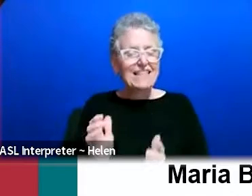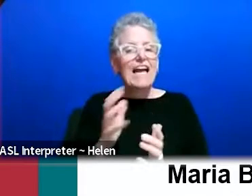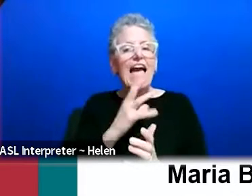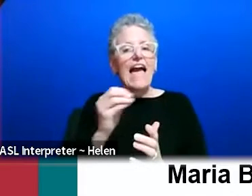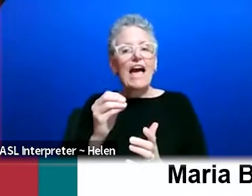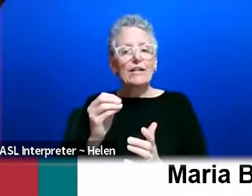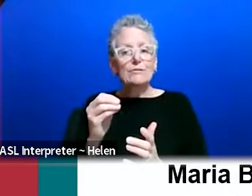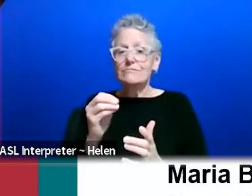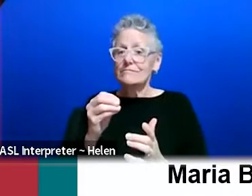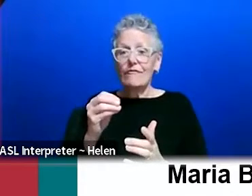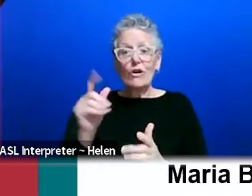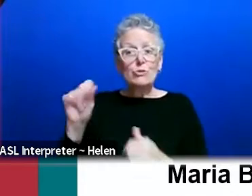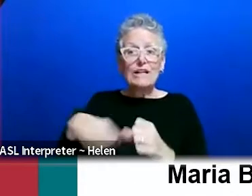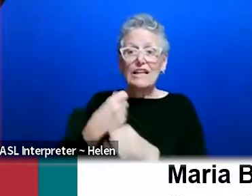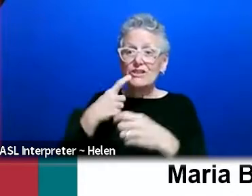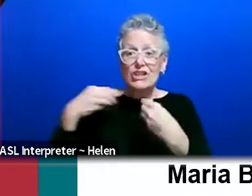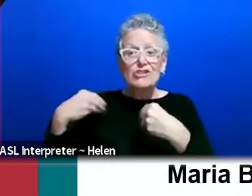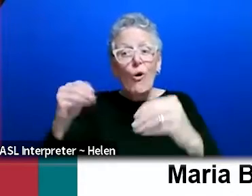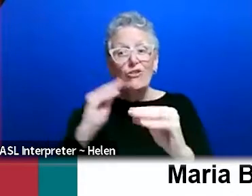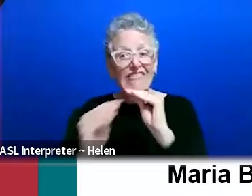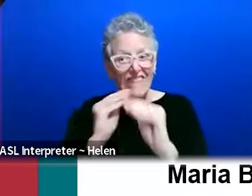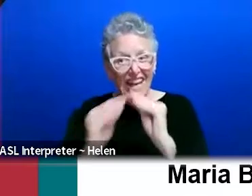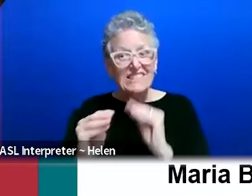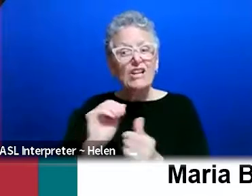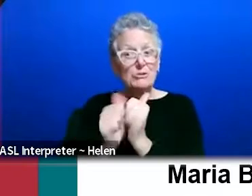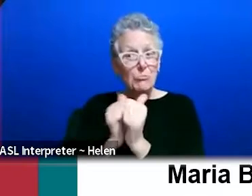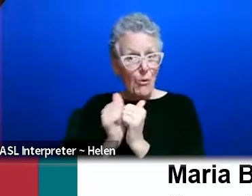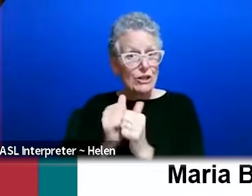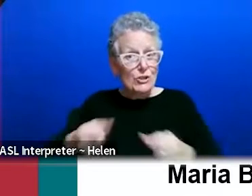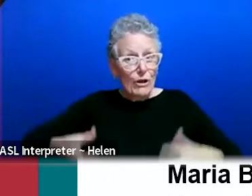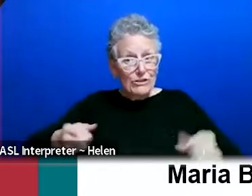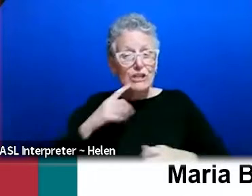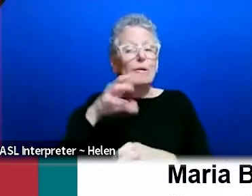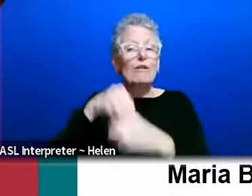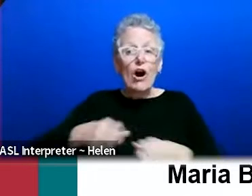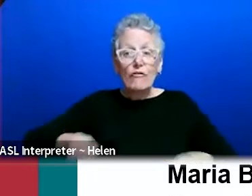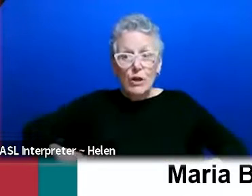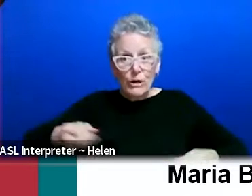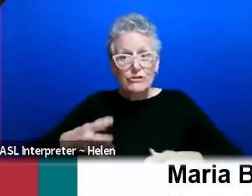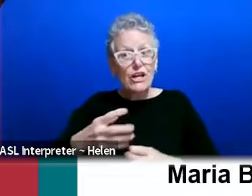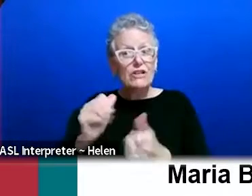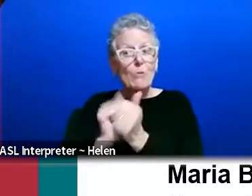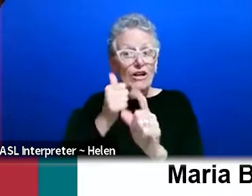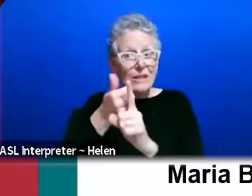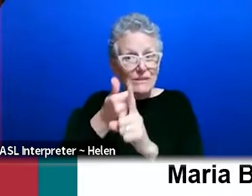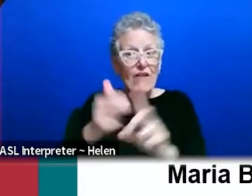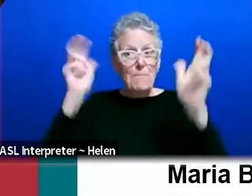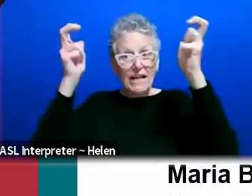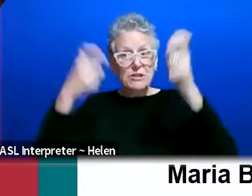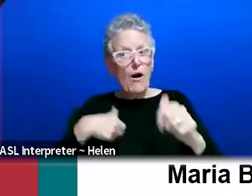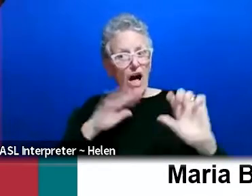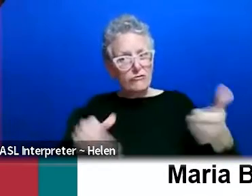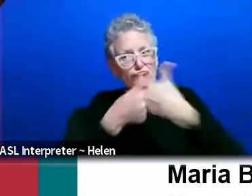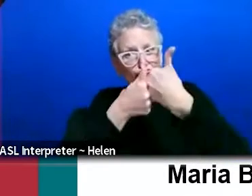fixed everyday sport wheelchairs. He's played numerous wheelchair sports for the last 30 years, including basketball. I've battled with him on the tennis